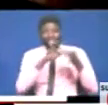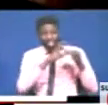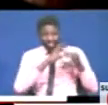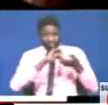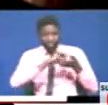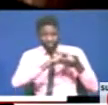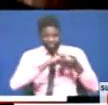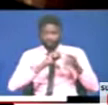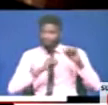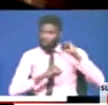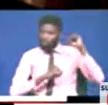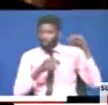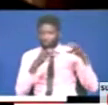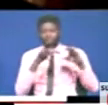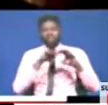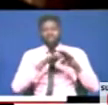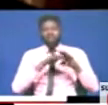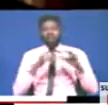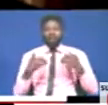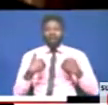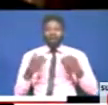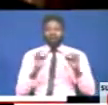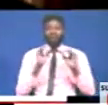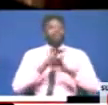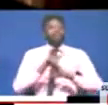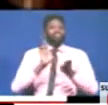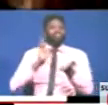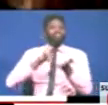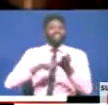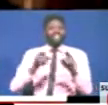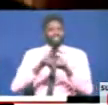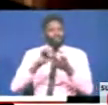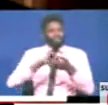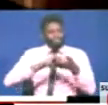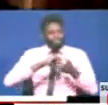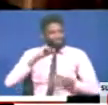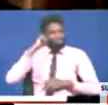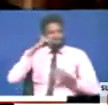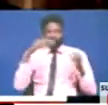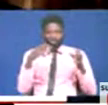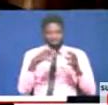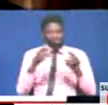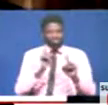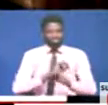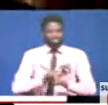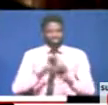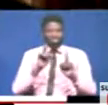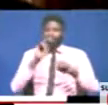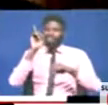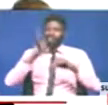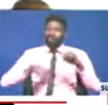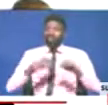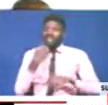members, and therefore cannot, and it was not registered as a coalition of political parties. So it cannot in any way say that